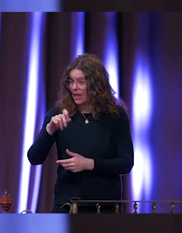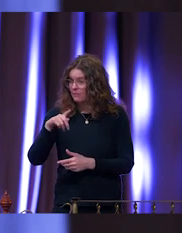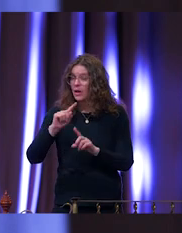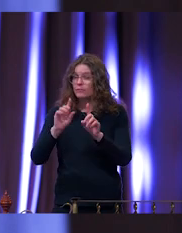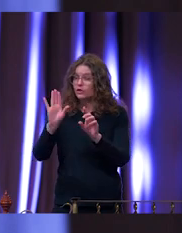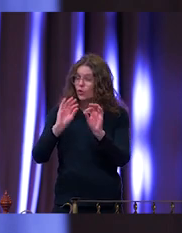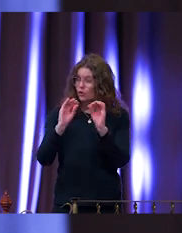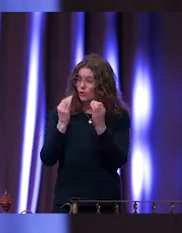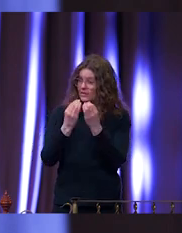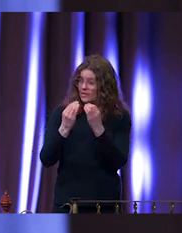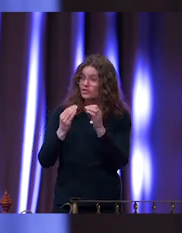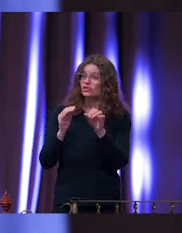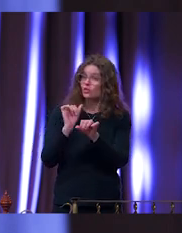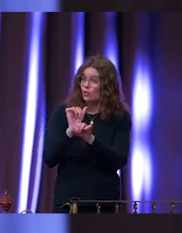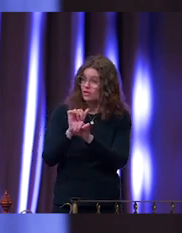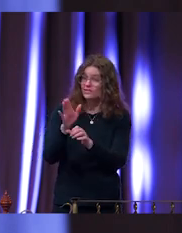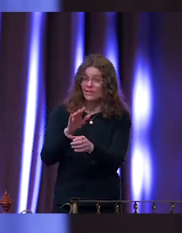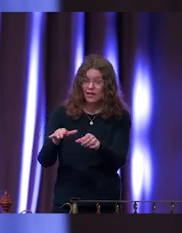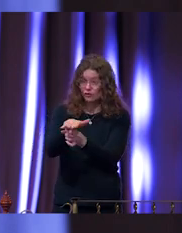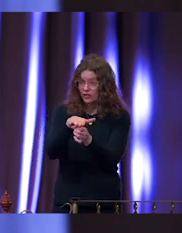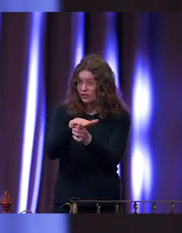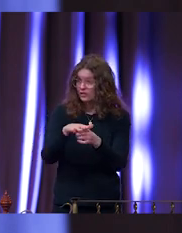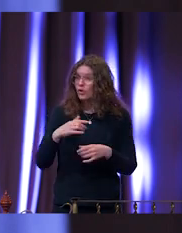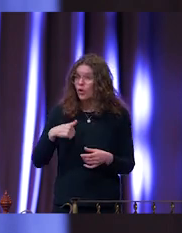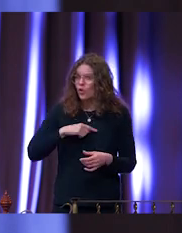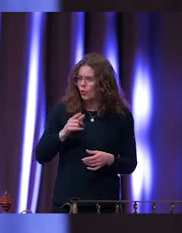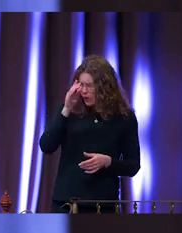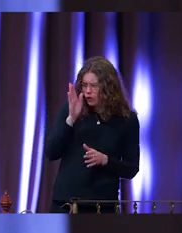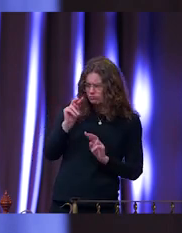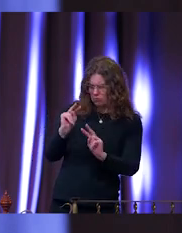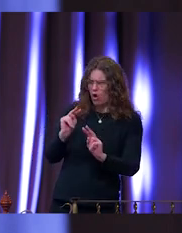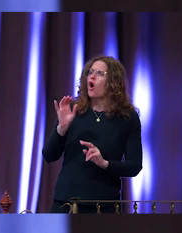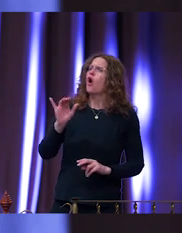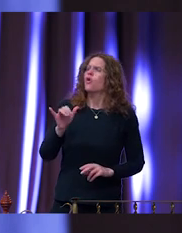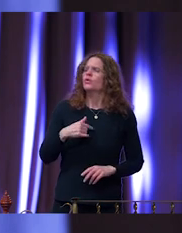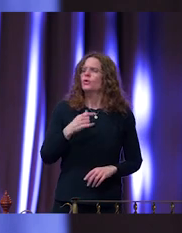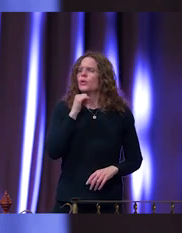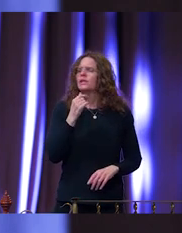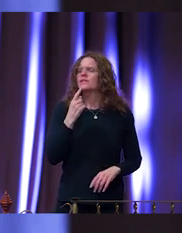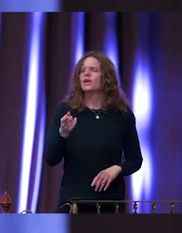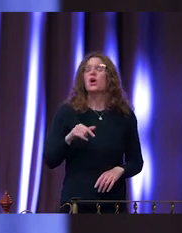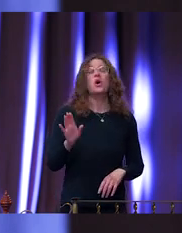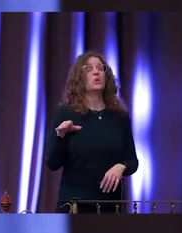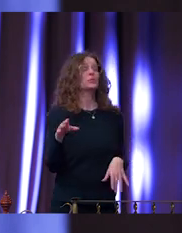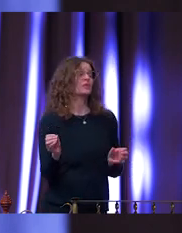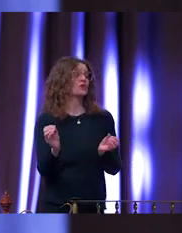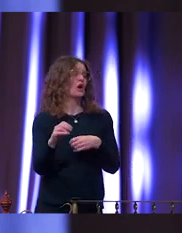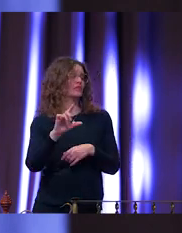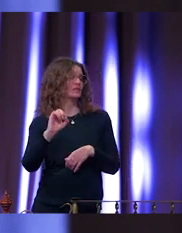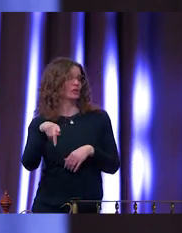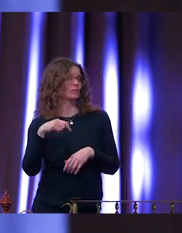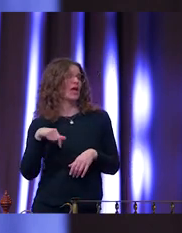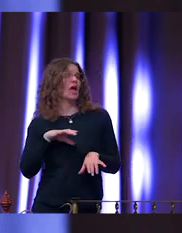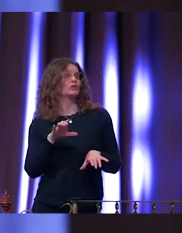significant work within those regions, that is noteworthy, right? We're not gonna say that, you have an office in the Loop and you do